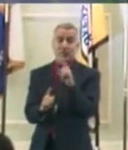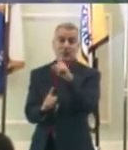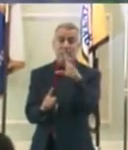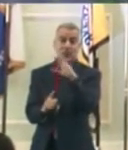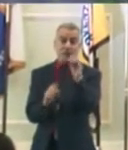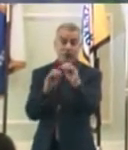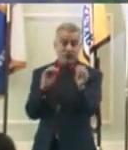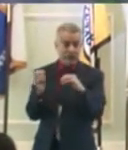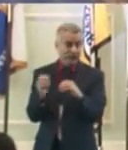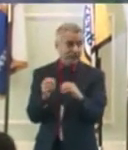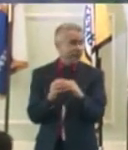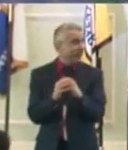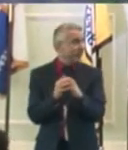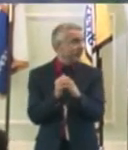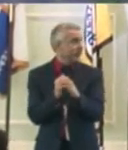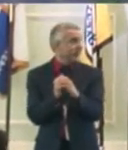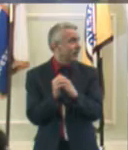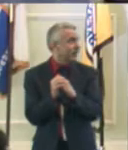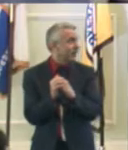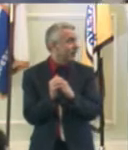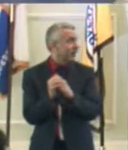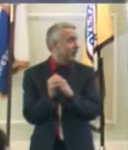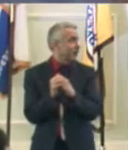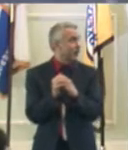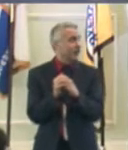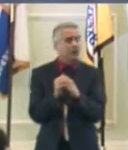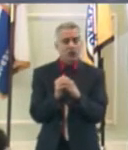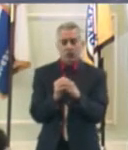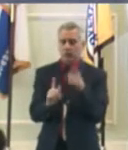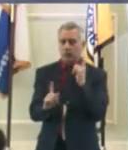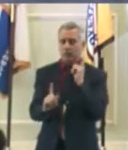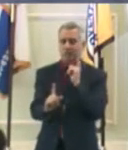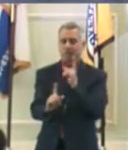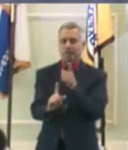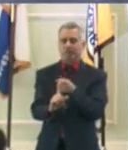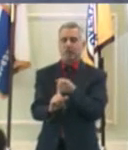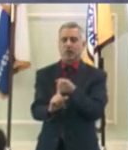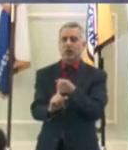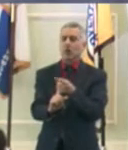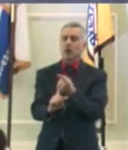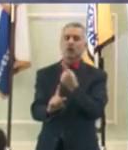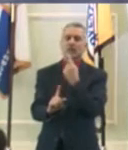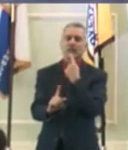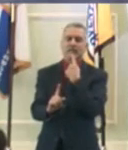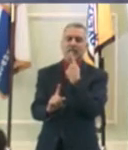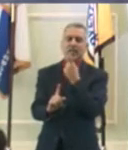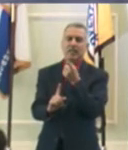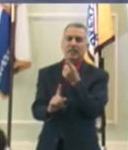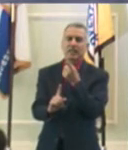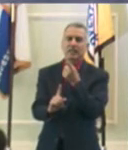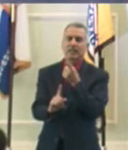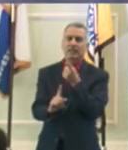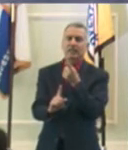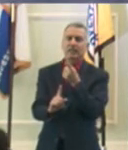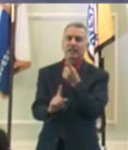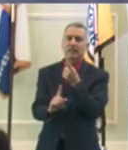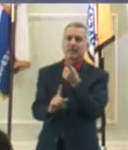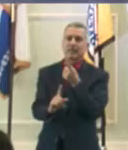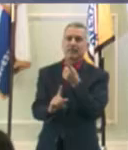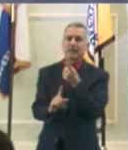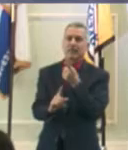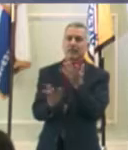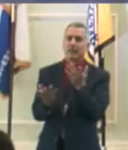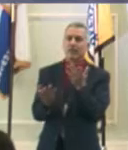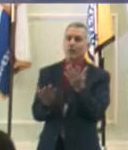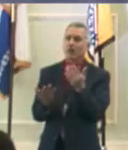consider that. We won't look at all the context and all the homiletics. We'll just consider what was said. I think it's worth consideration. What do we know?